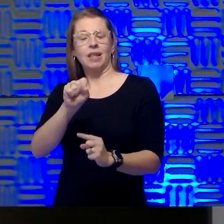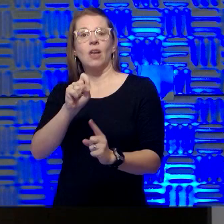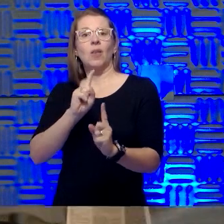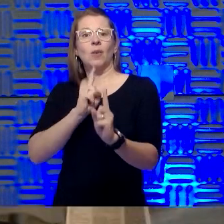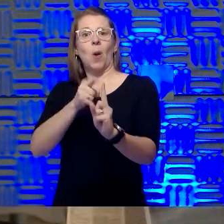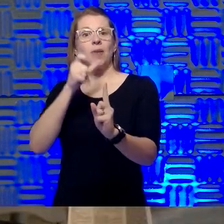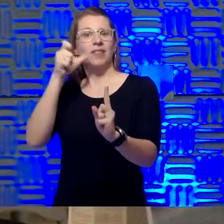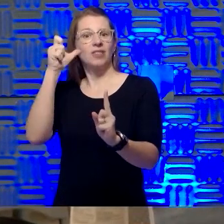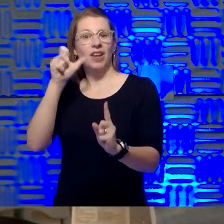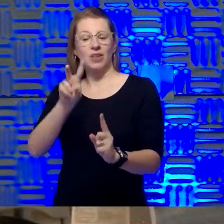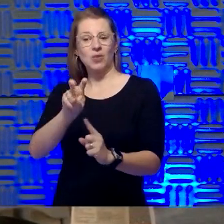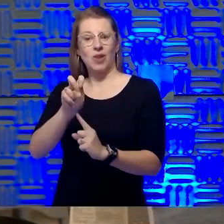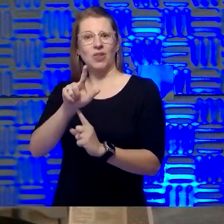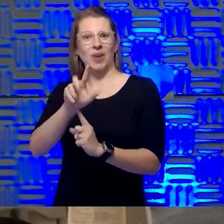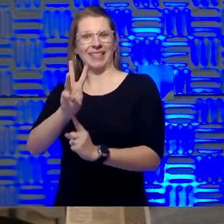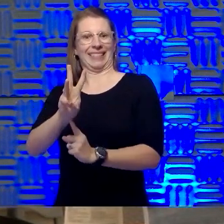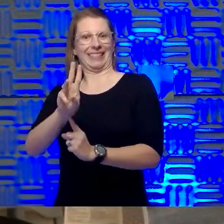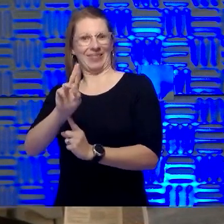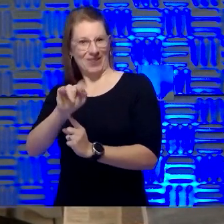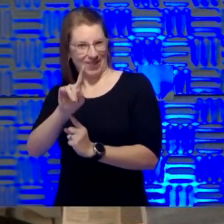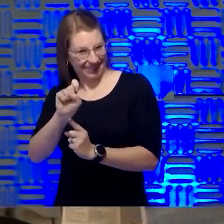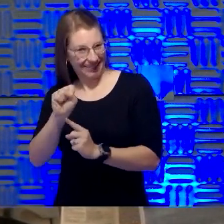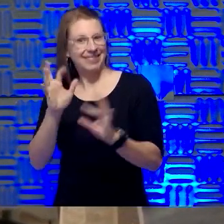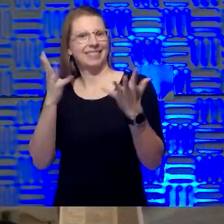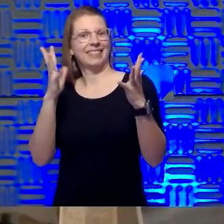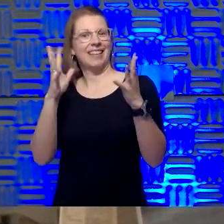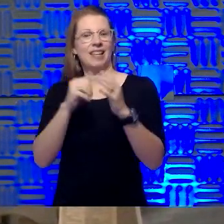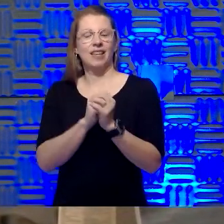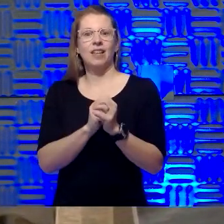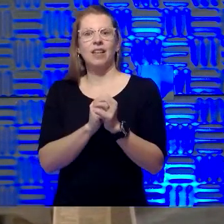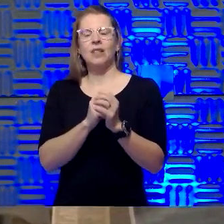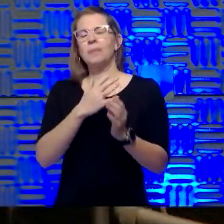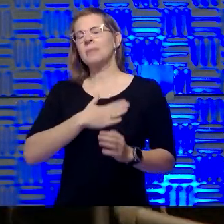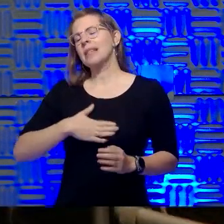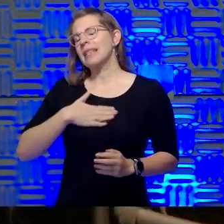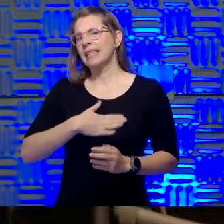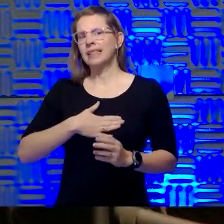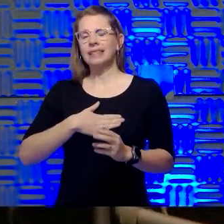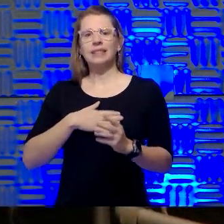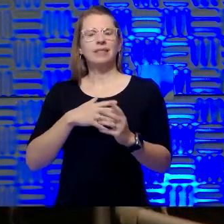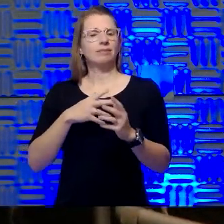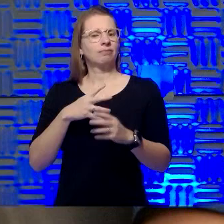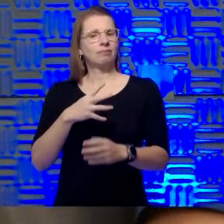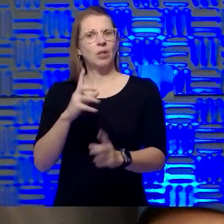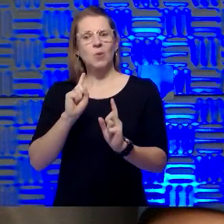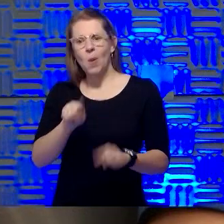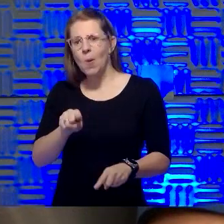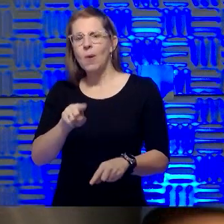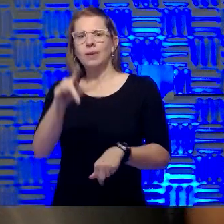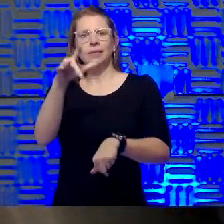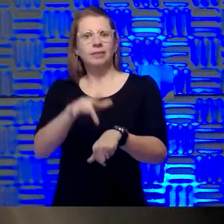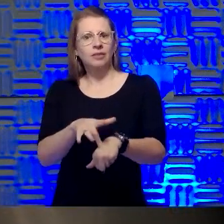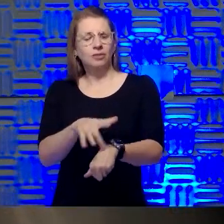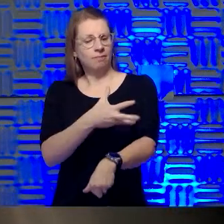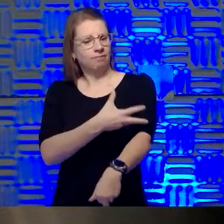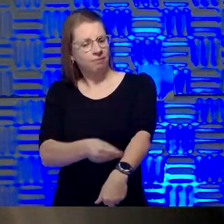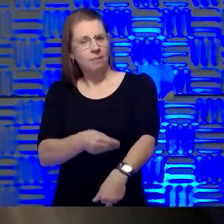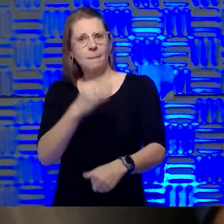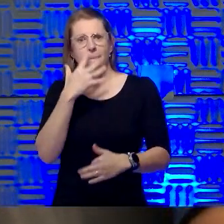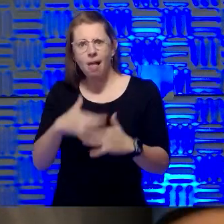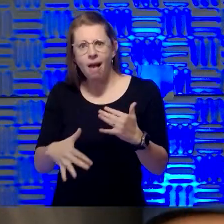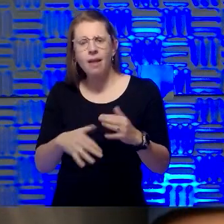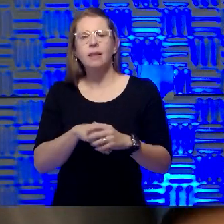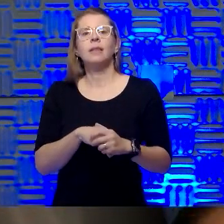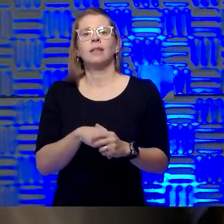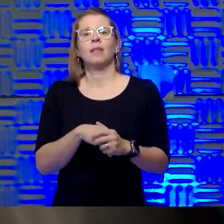So we would continue to like to reinforce, please do not stop giving and donating blood and blood products. Our patients,